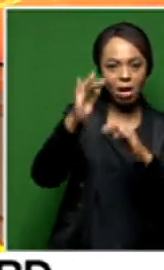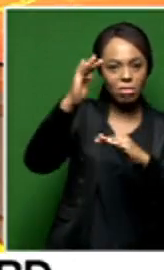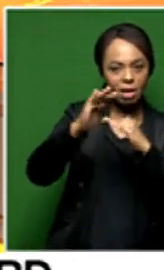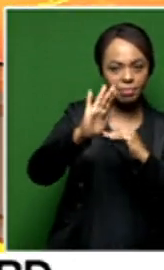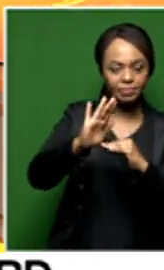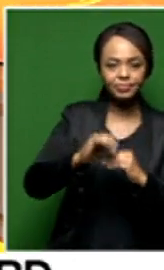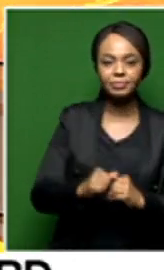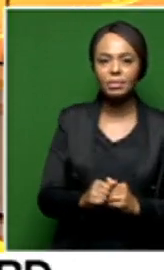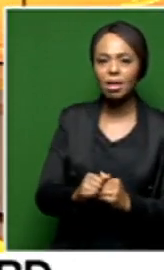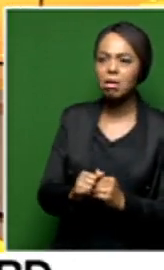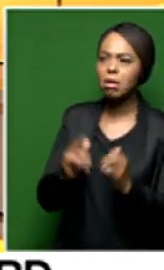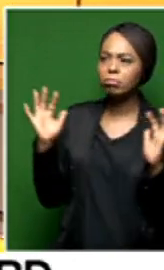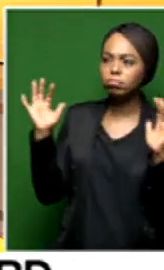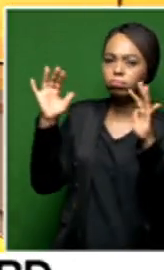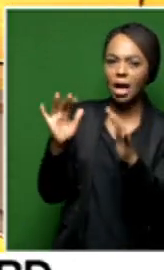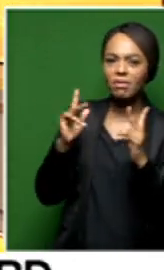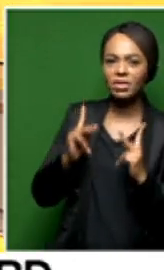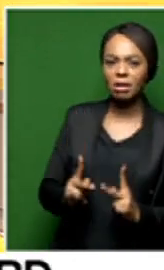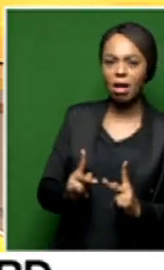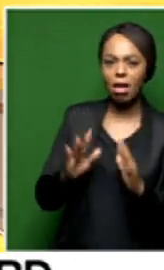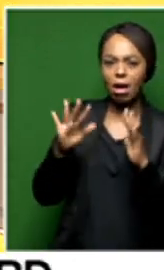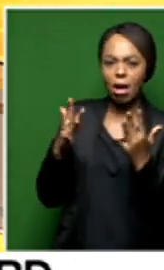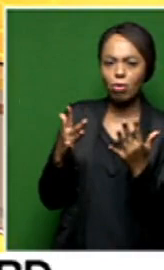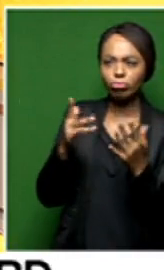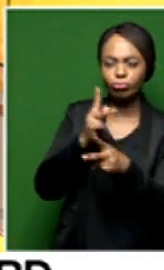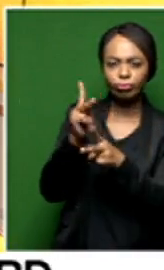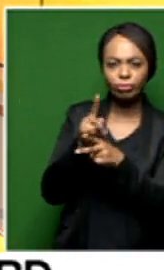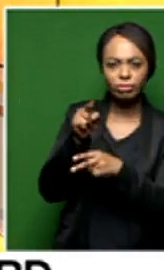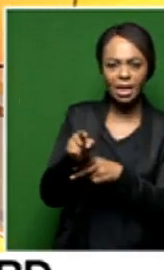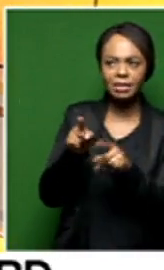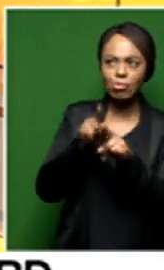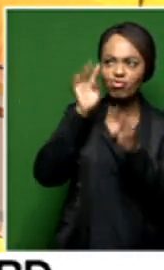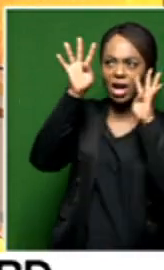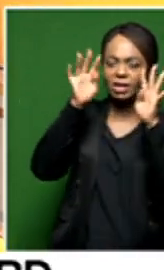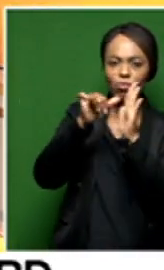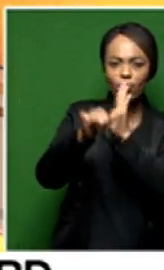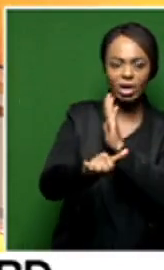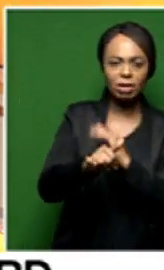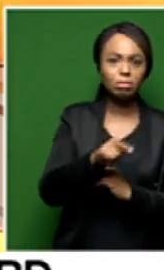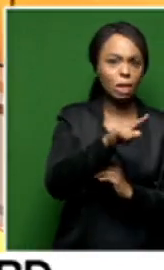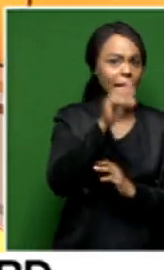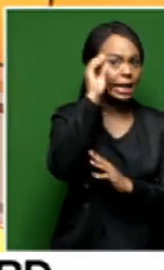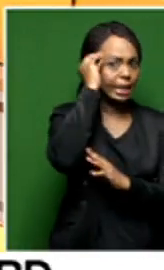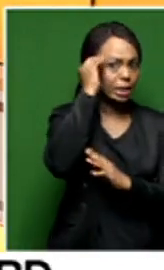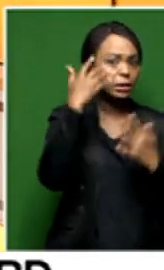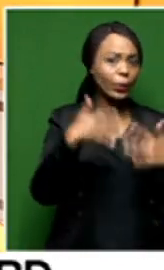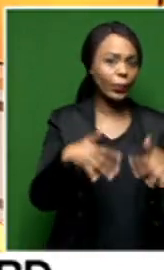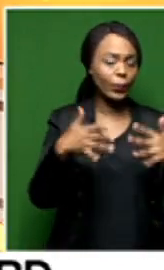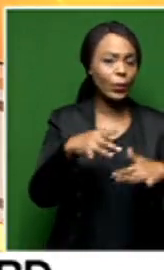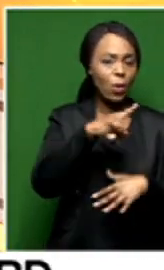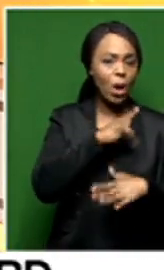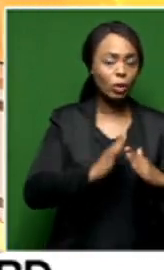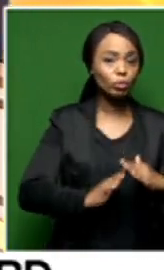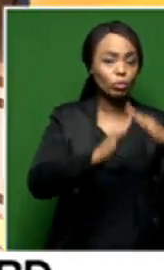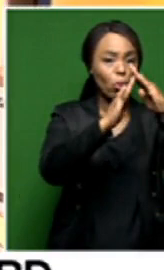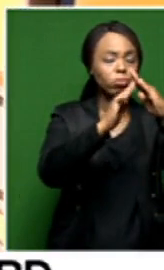a physical gathering of the awards and Creative Week? Yeah, it has been interesting because what's been top of mind